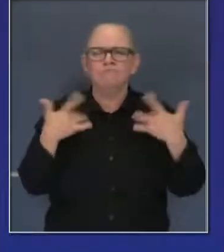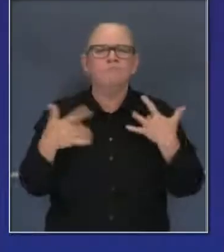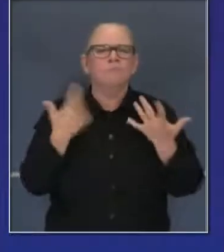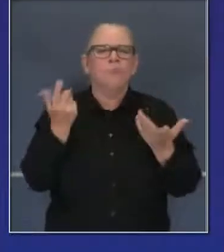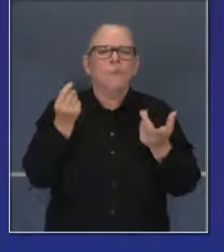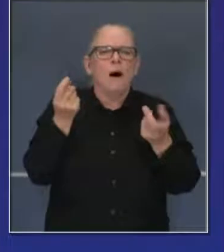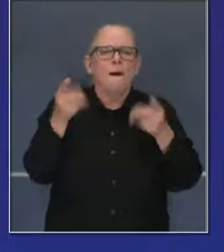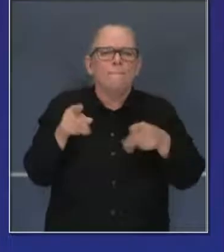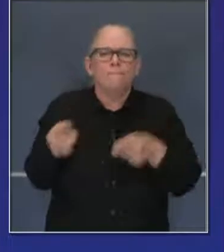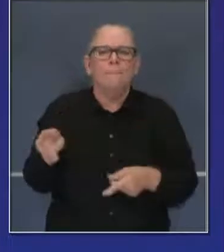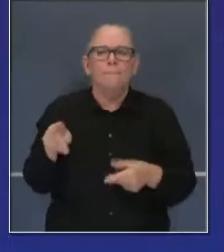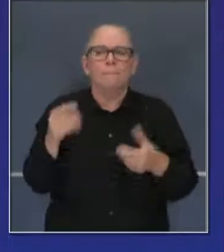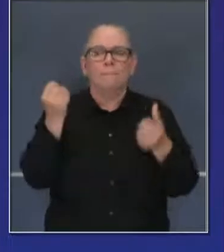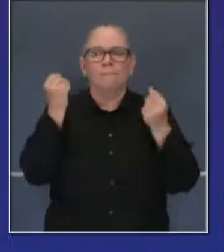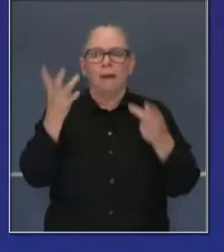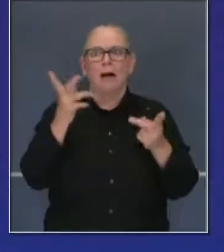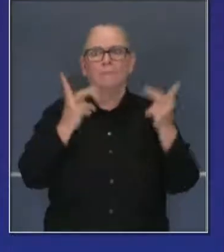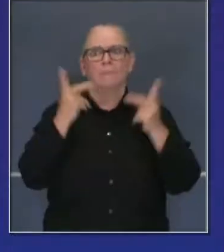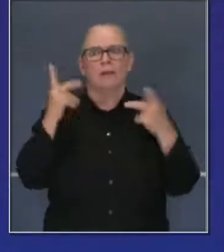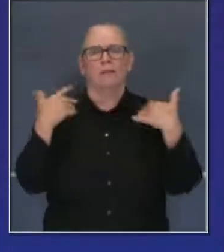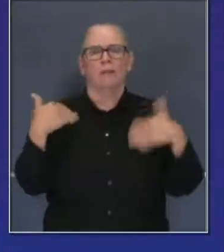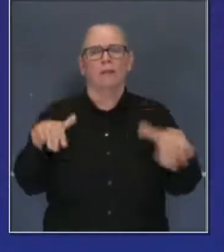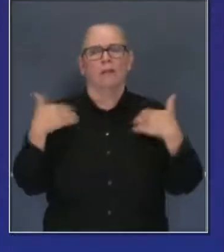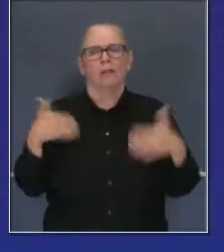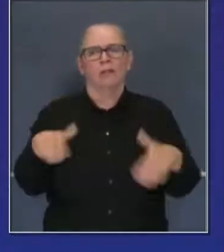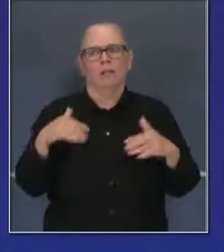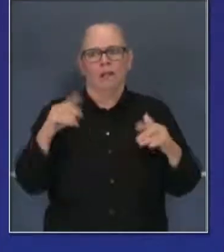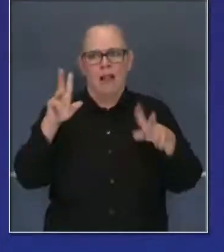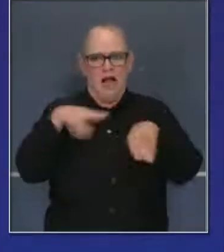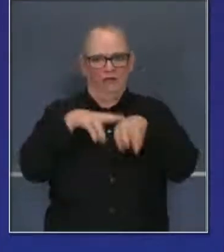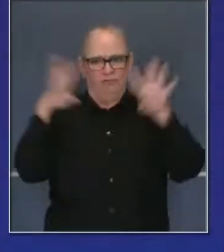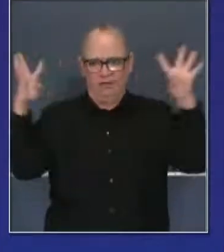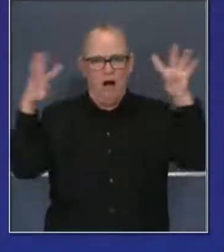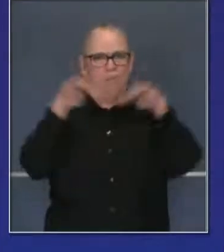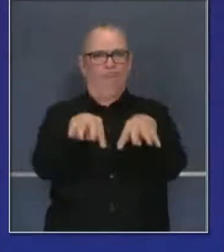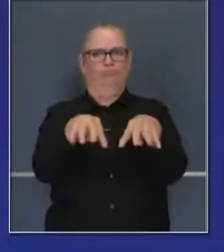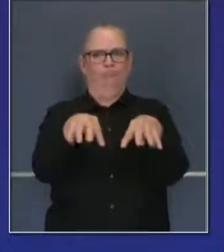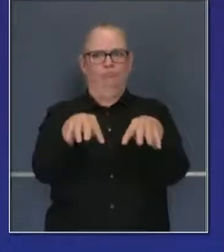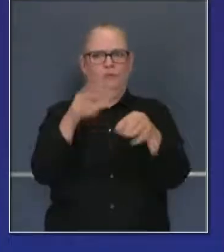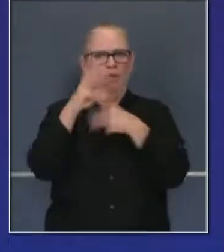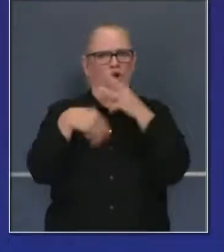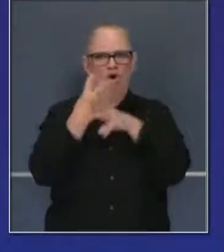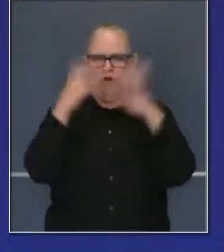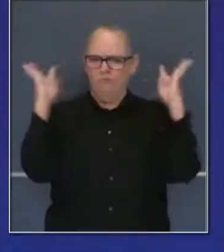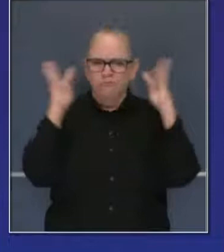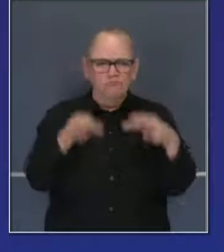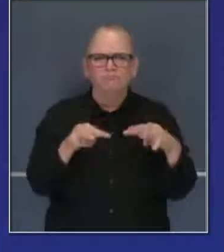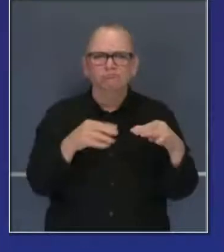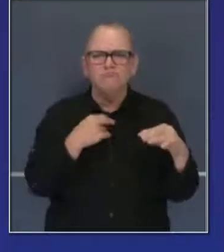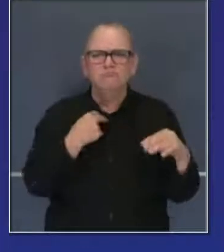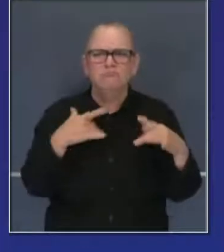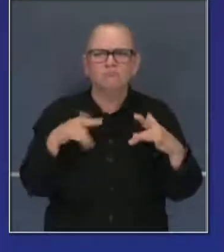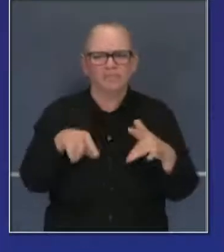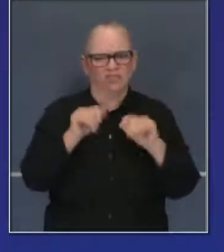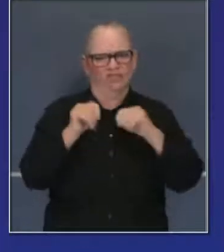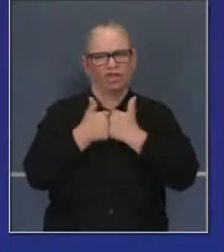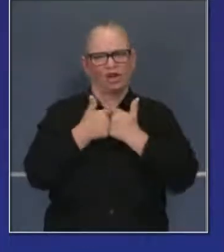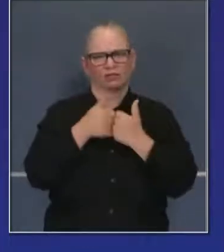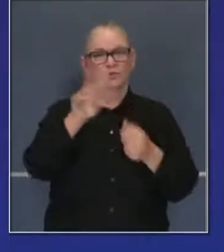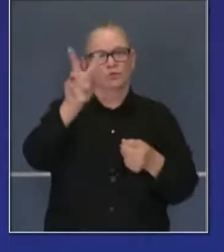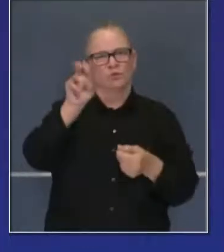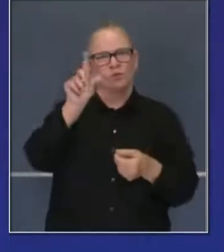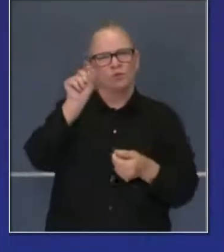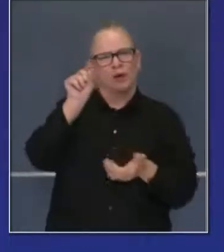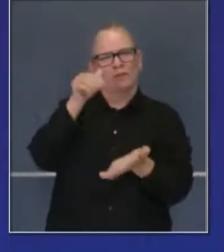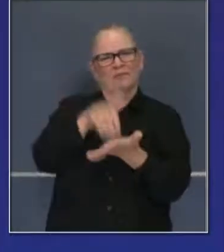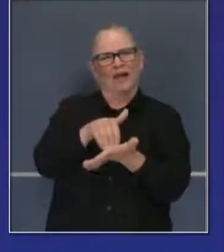an area where we are experiencing uniquely challenging conditions. You see 220,000 acres have burned,